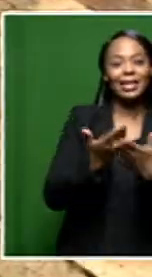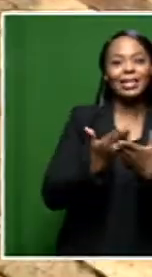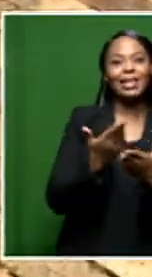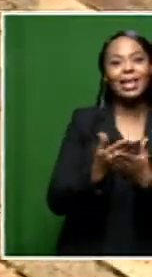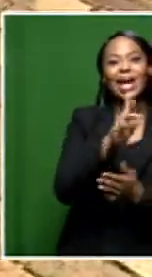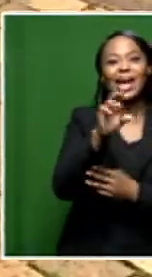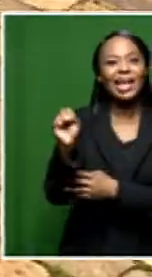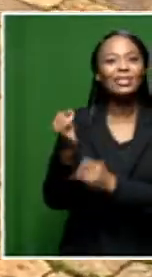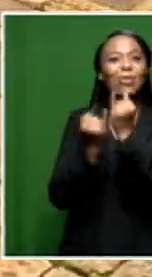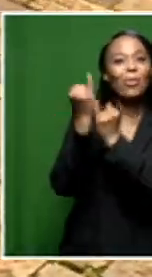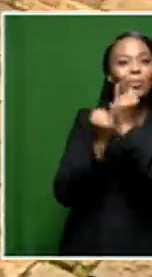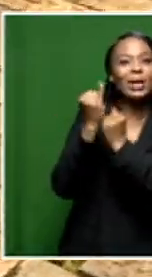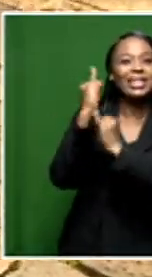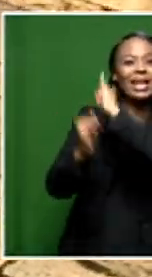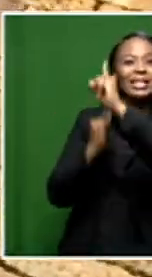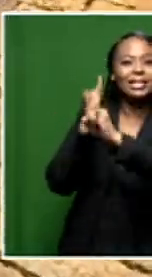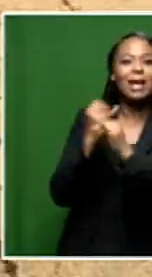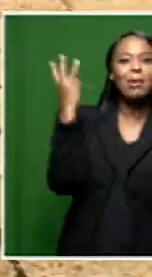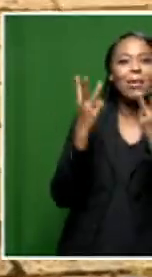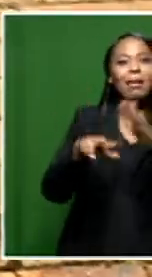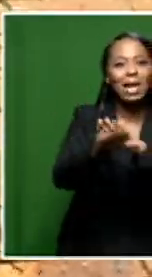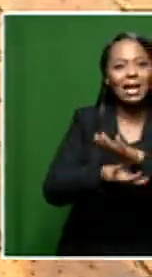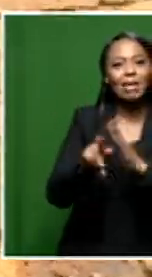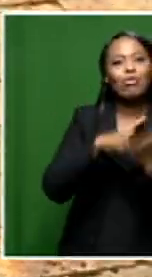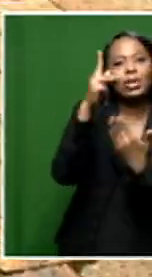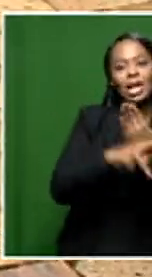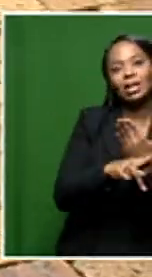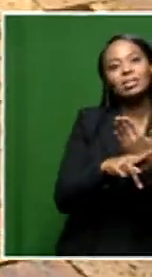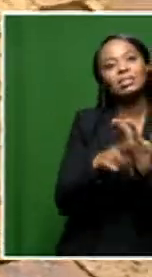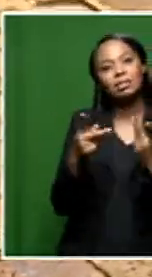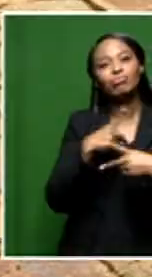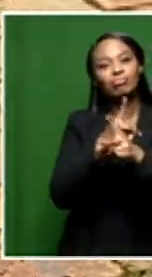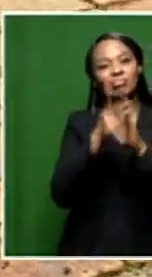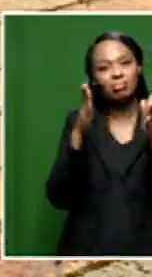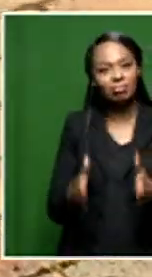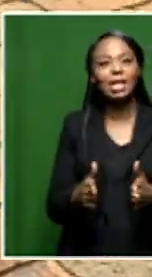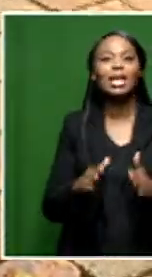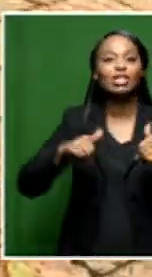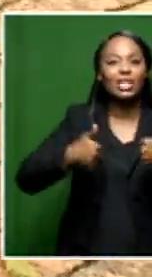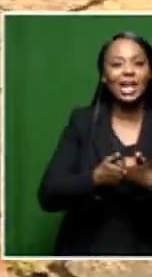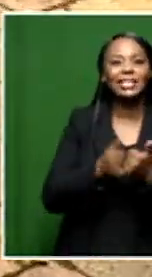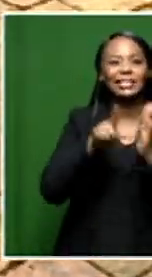Components International People Planet Product Student Design Challenge. Well, the social innovator, that was Kai Goodall there.